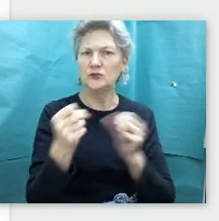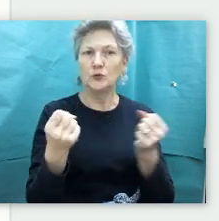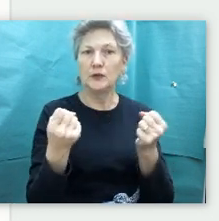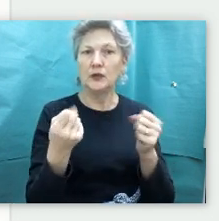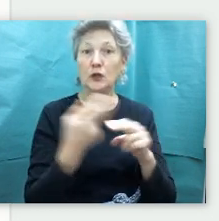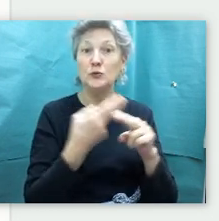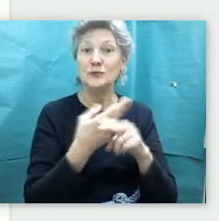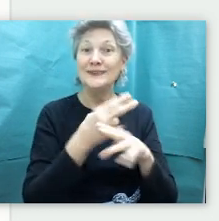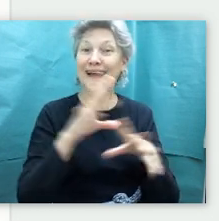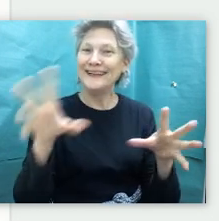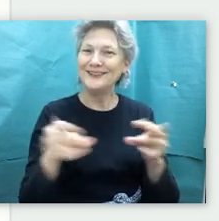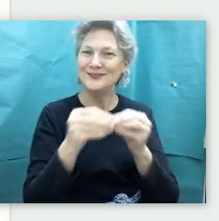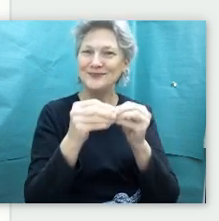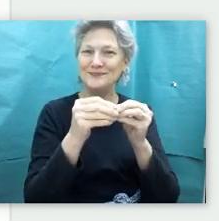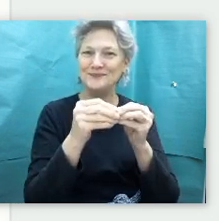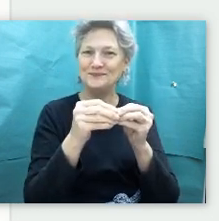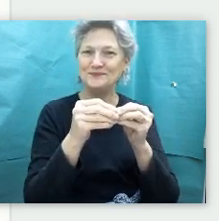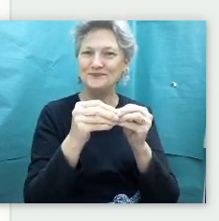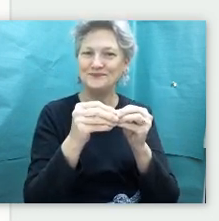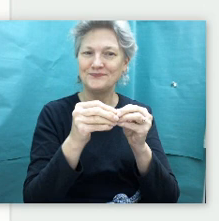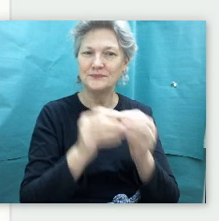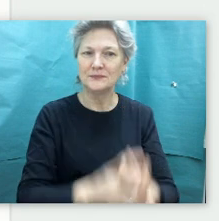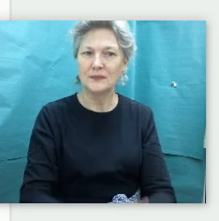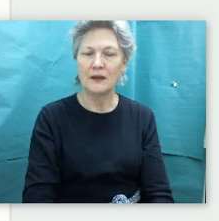use addition.